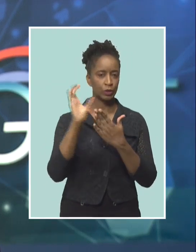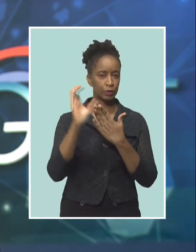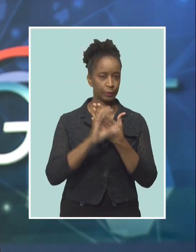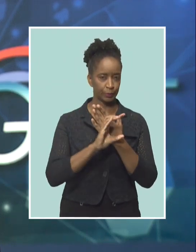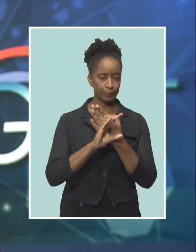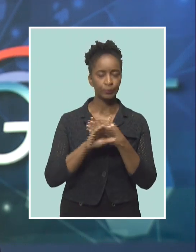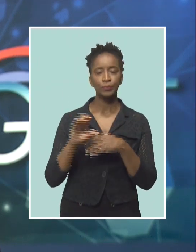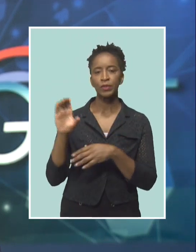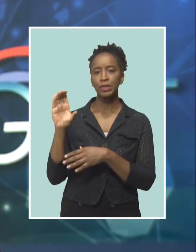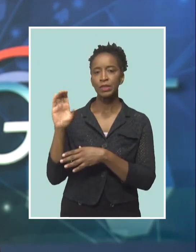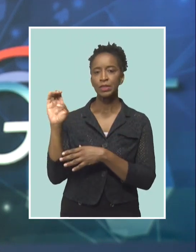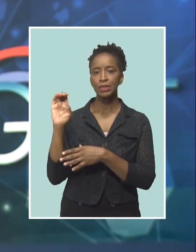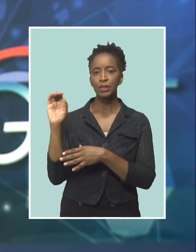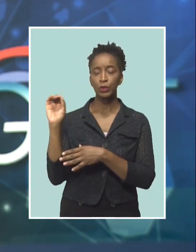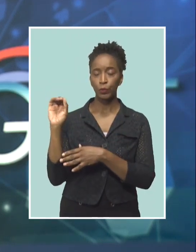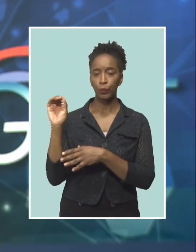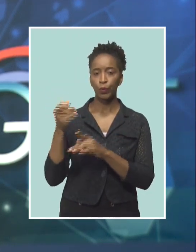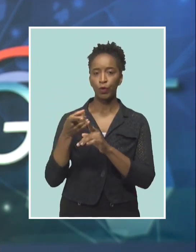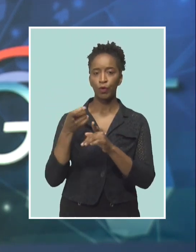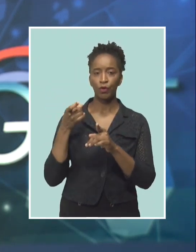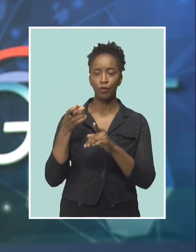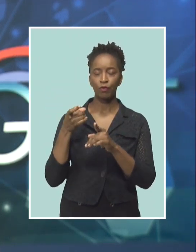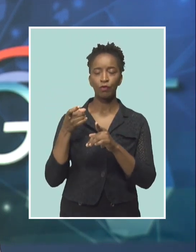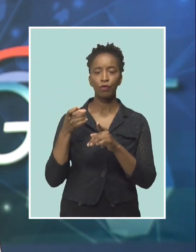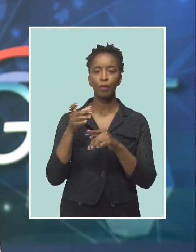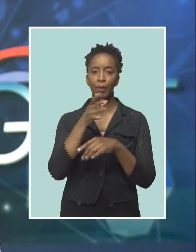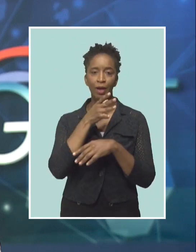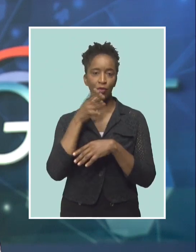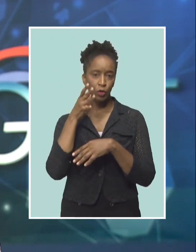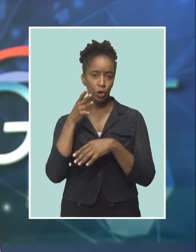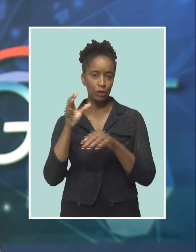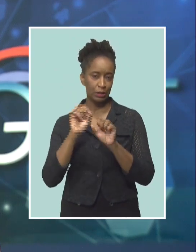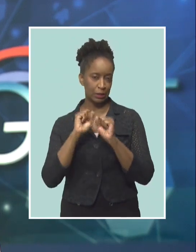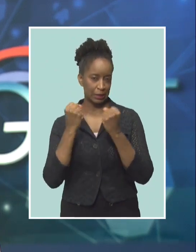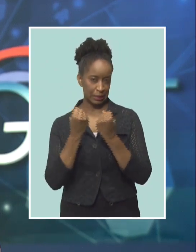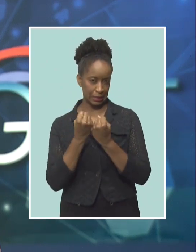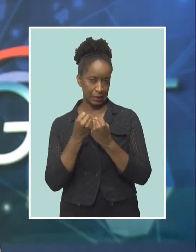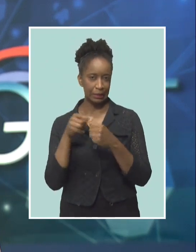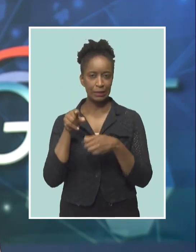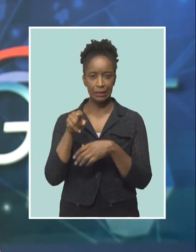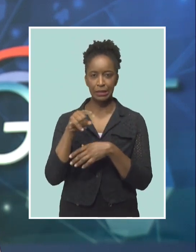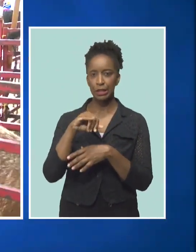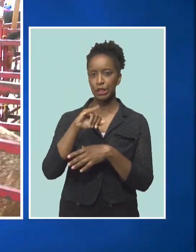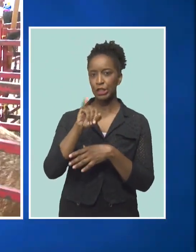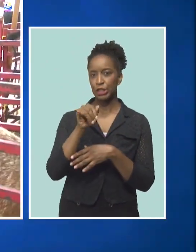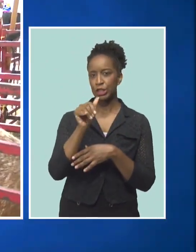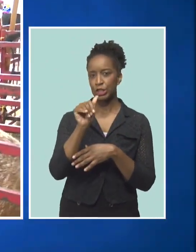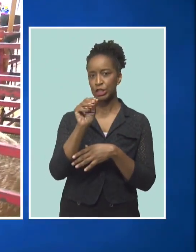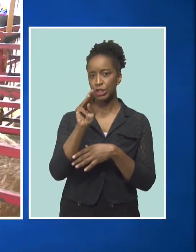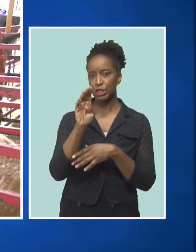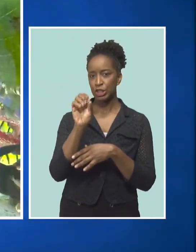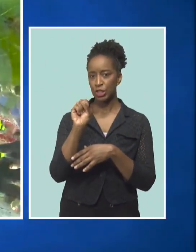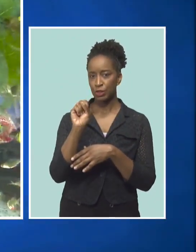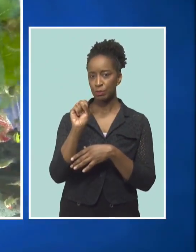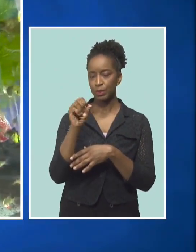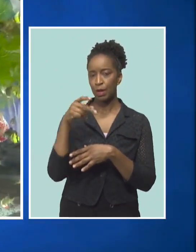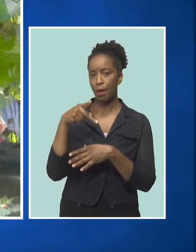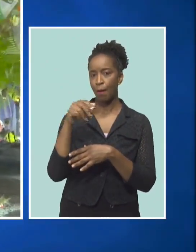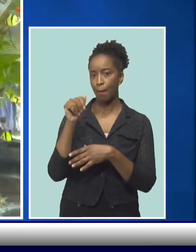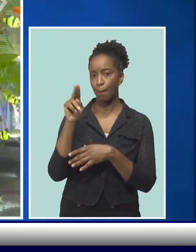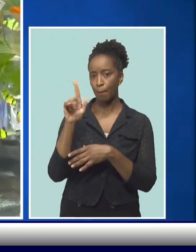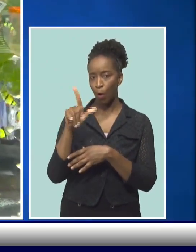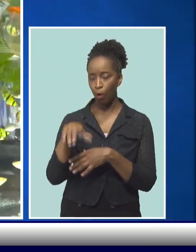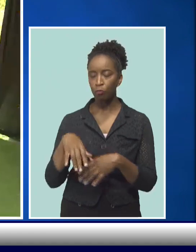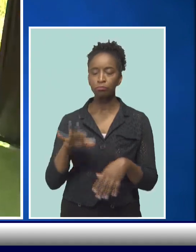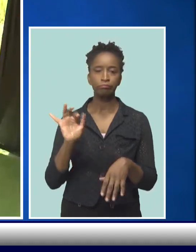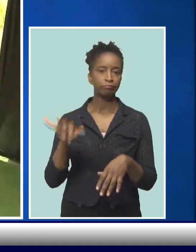Paul, on day 2 of Agro Fest 2025. Trevor Thorpe reports. From livestock to textiles and aquatic